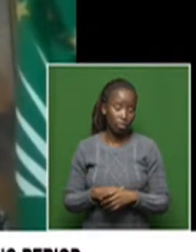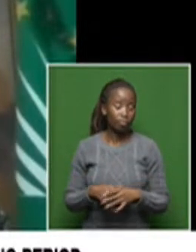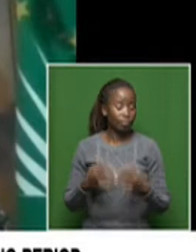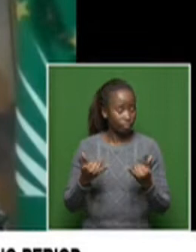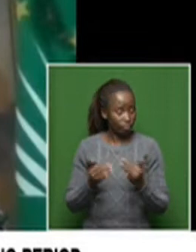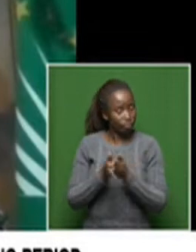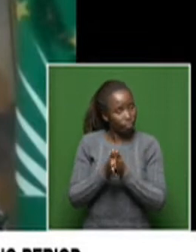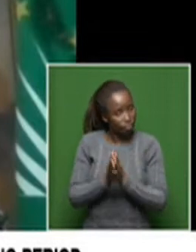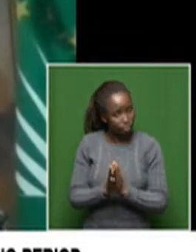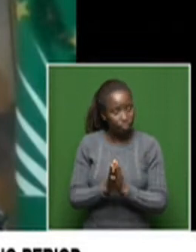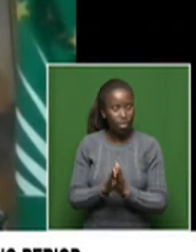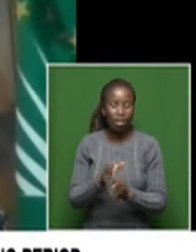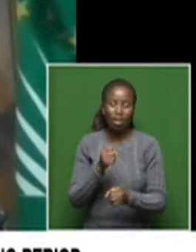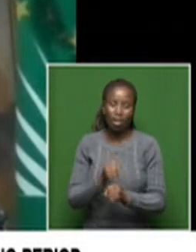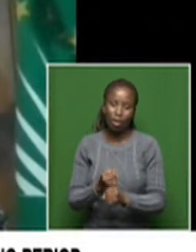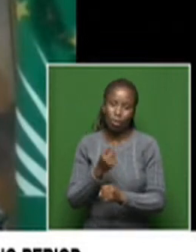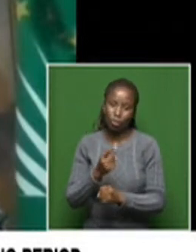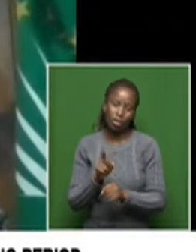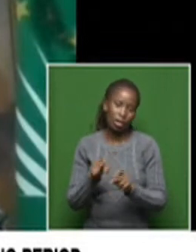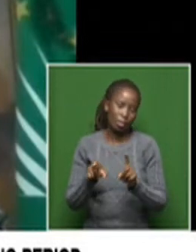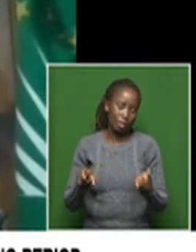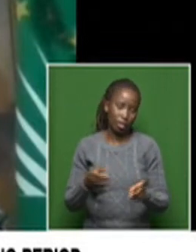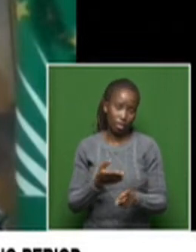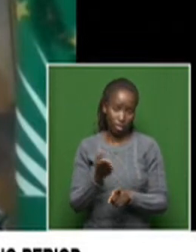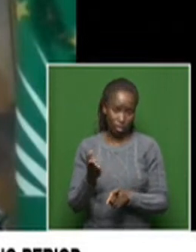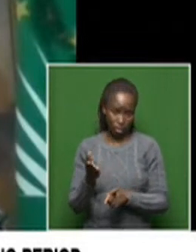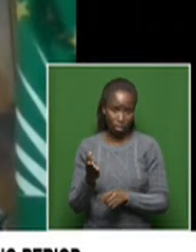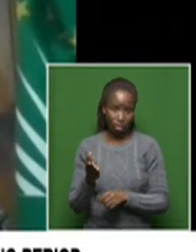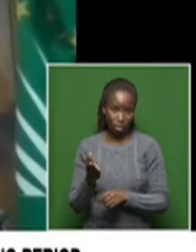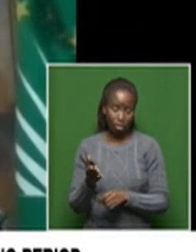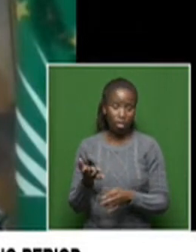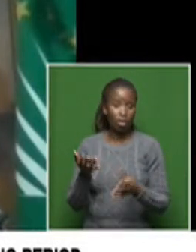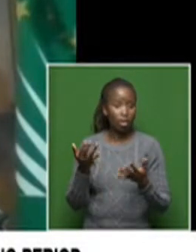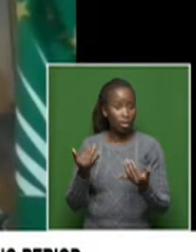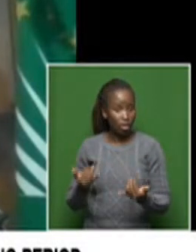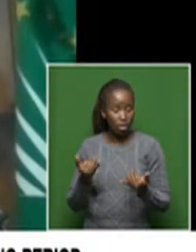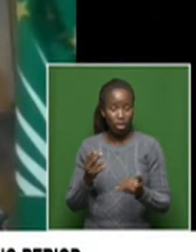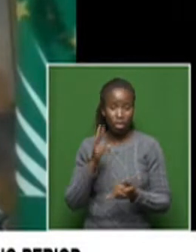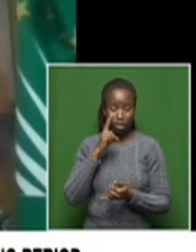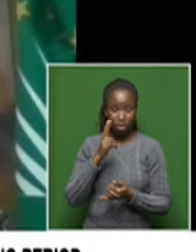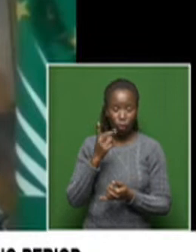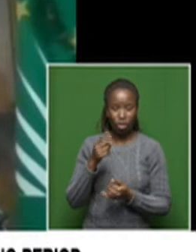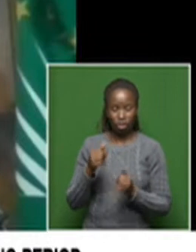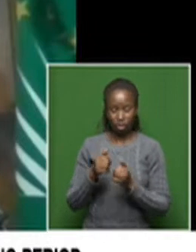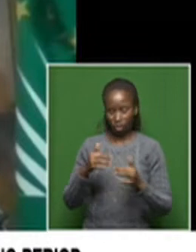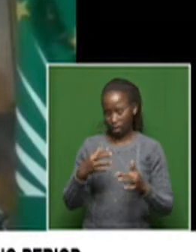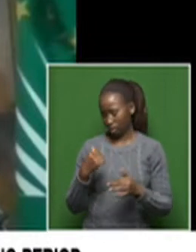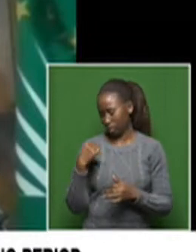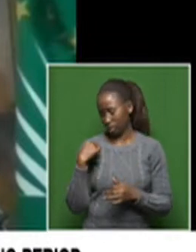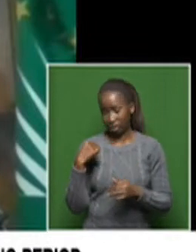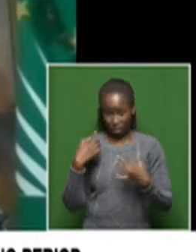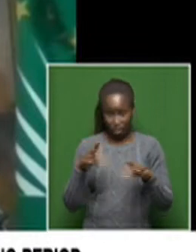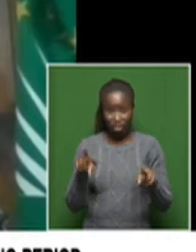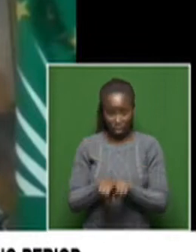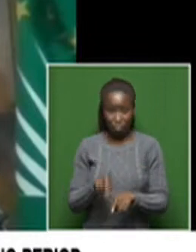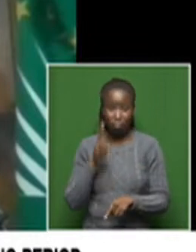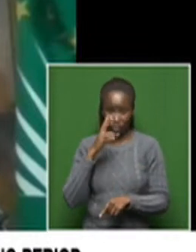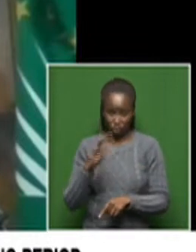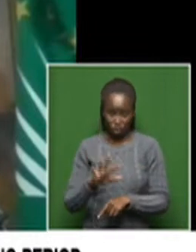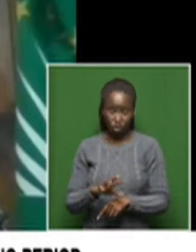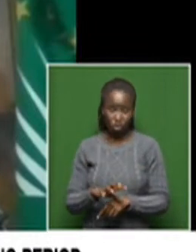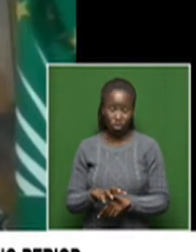Gauteng residents who are currently every day, and so on the 16th yesterday as well,